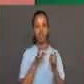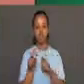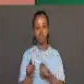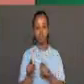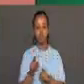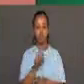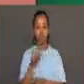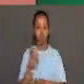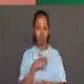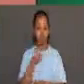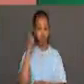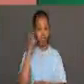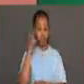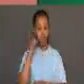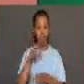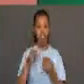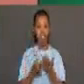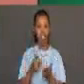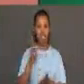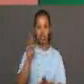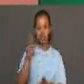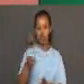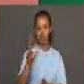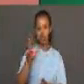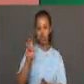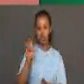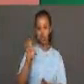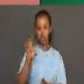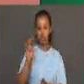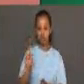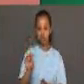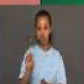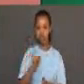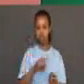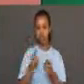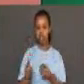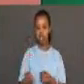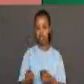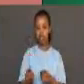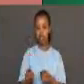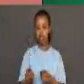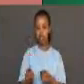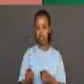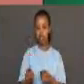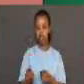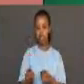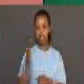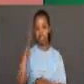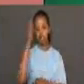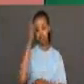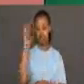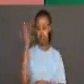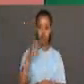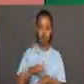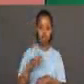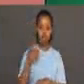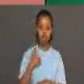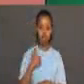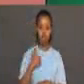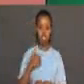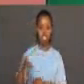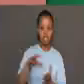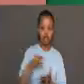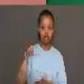the phloem is by picturing sap coming out of a tree. The